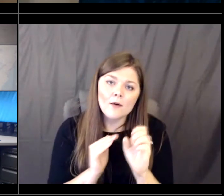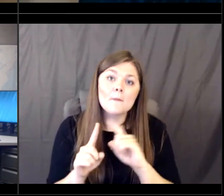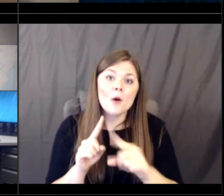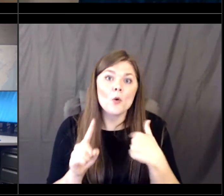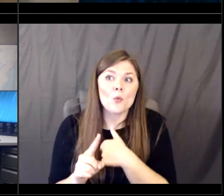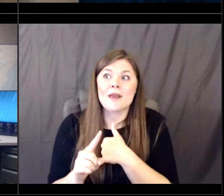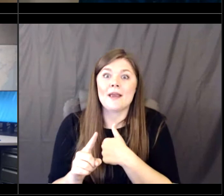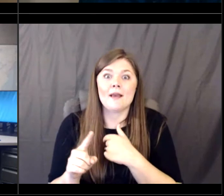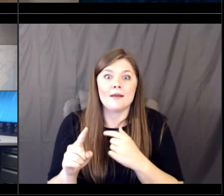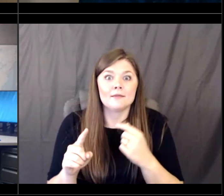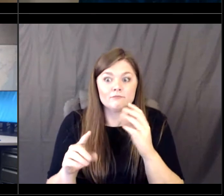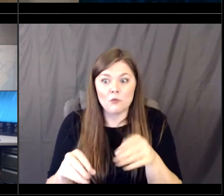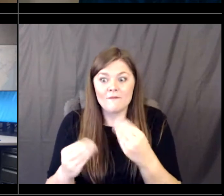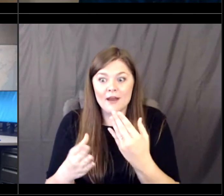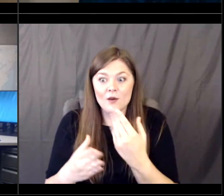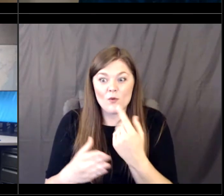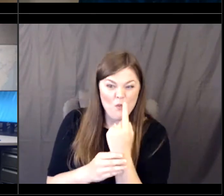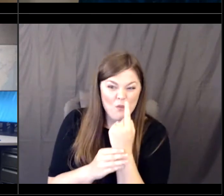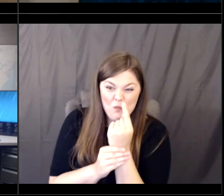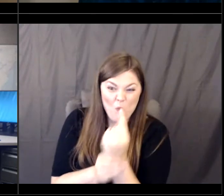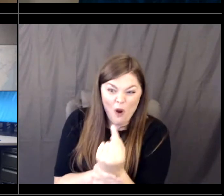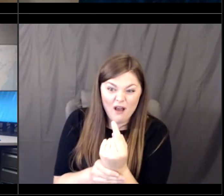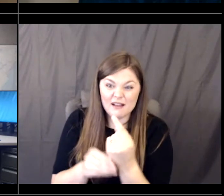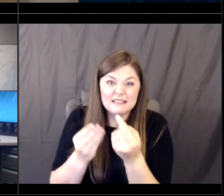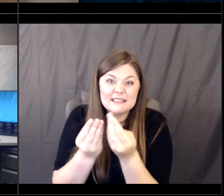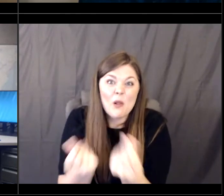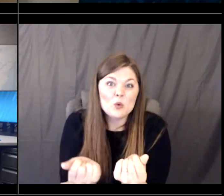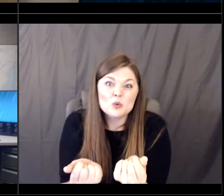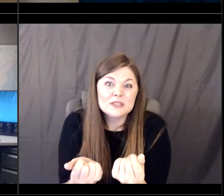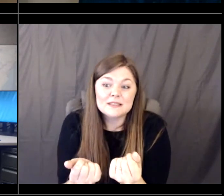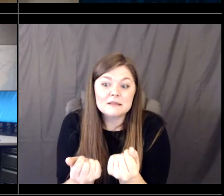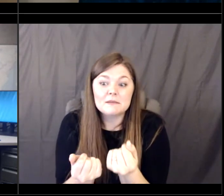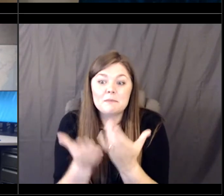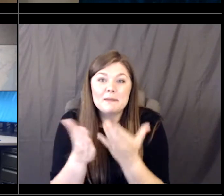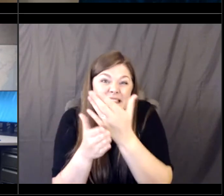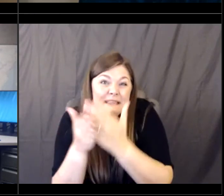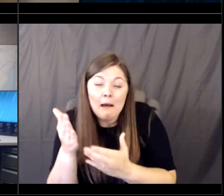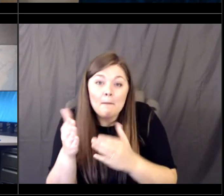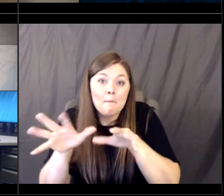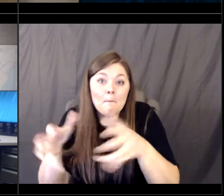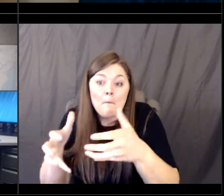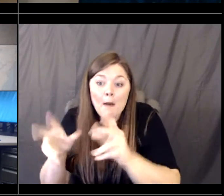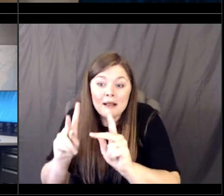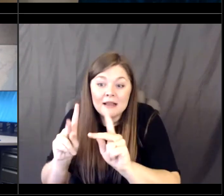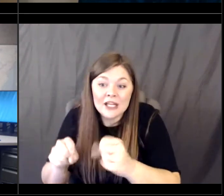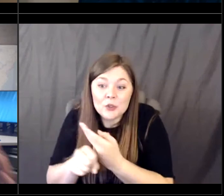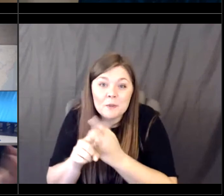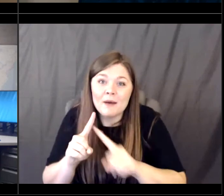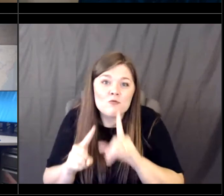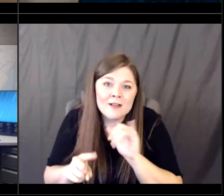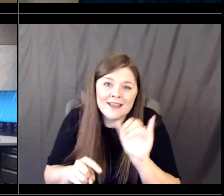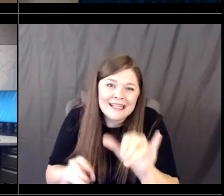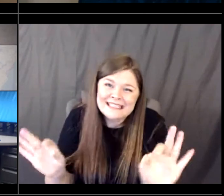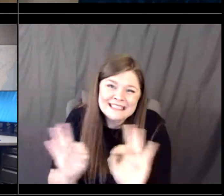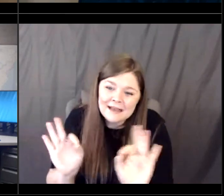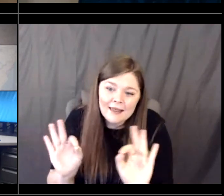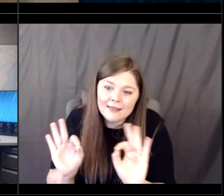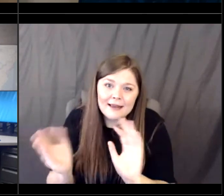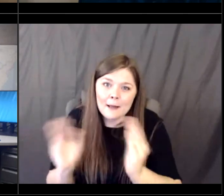that that might be usable for some part of the population, but really small potatoes in what we're trying to actually do,